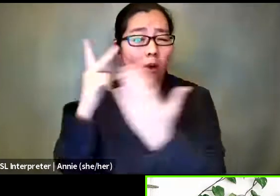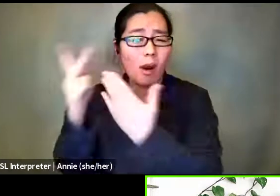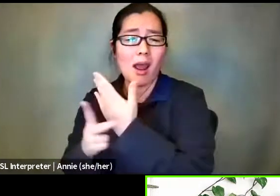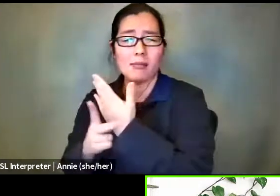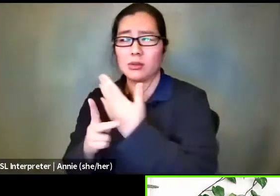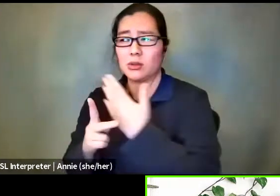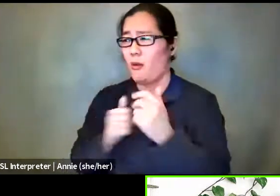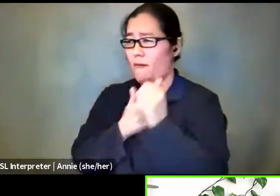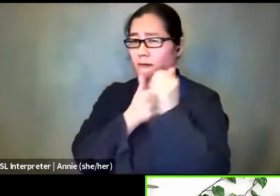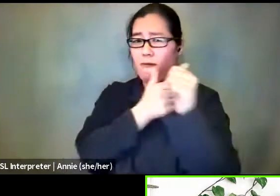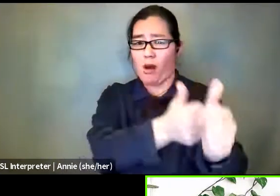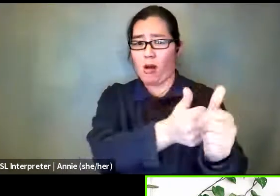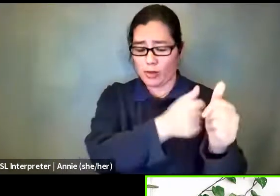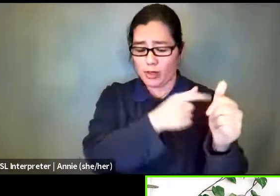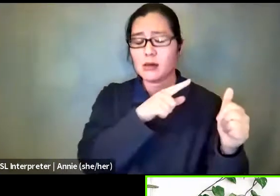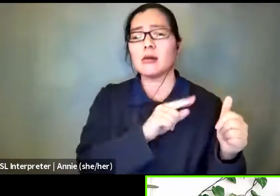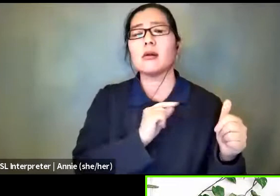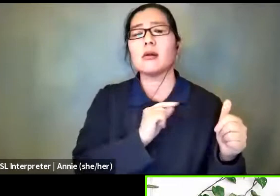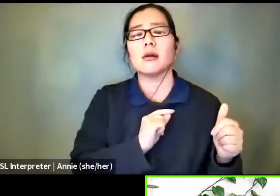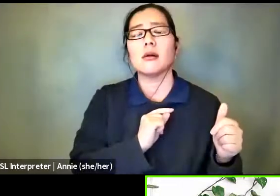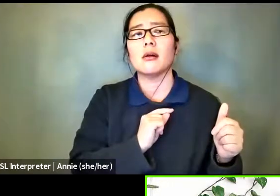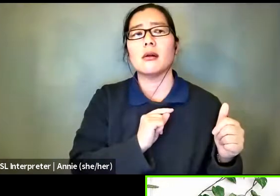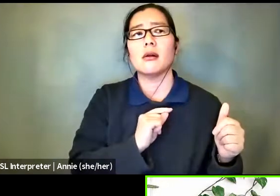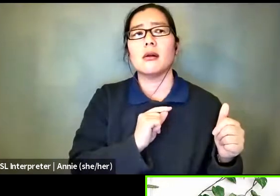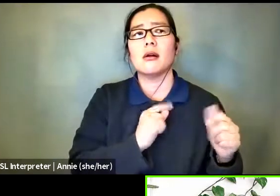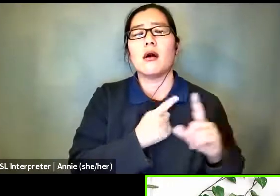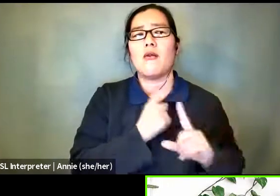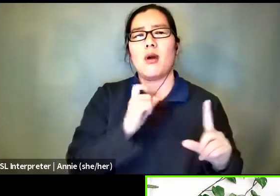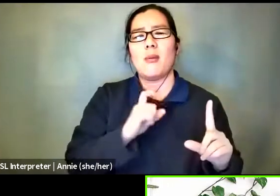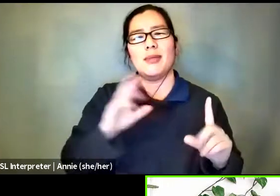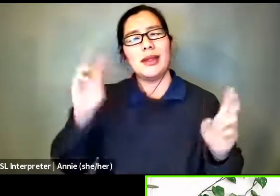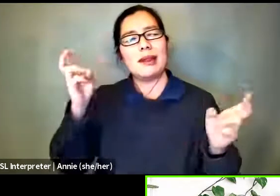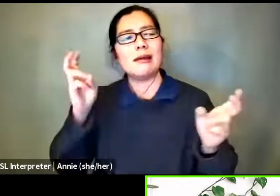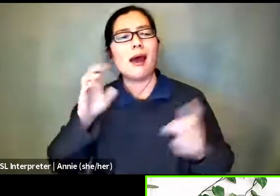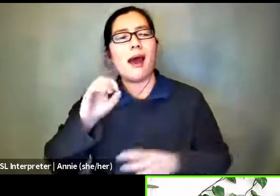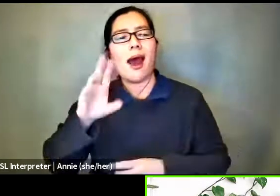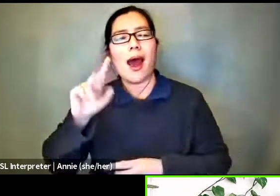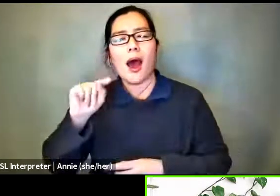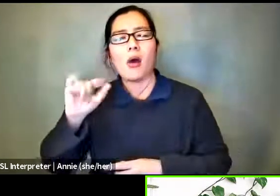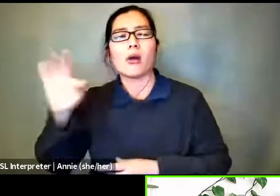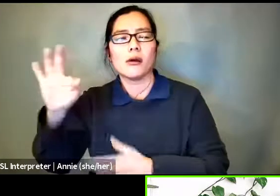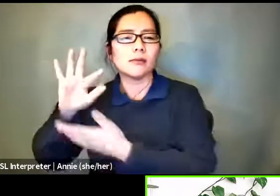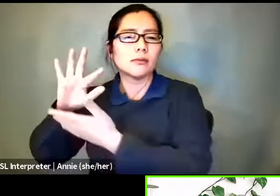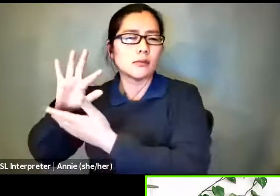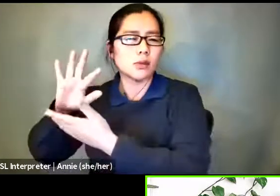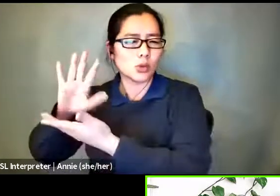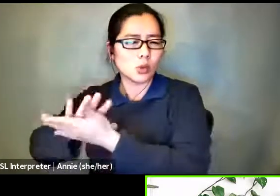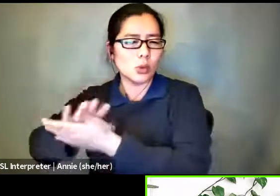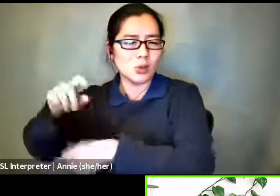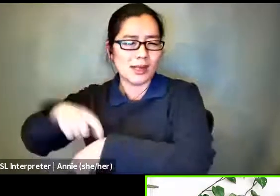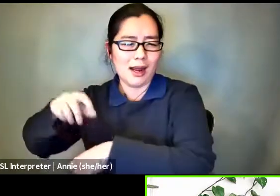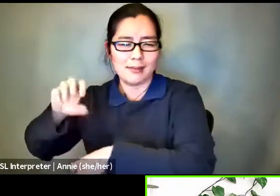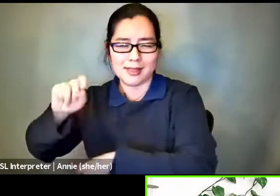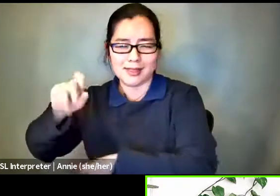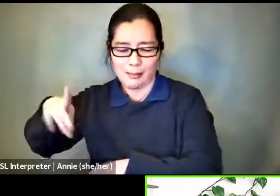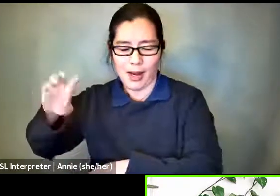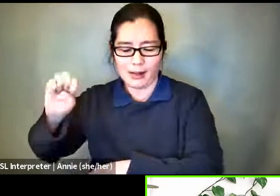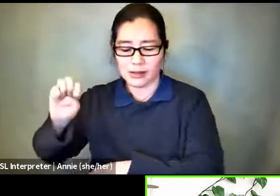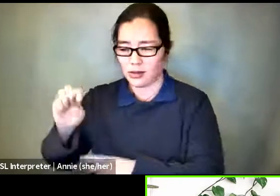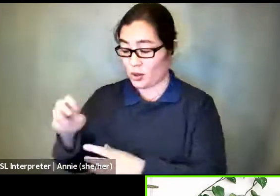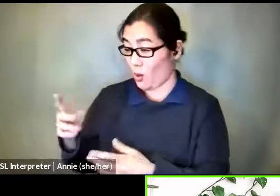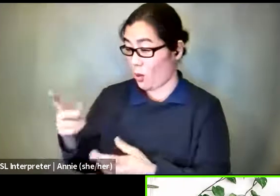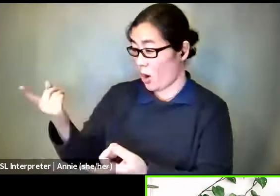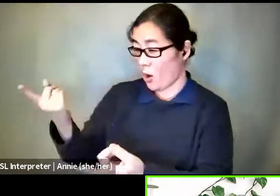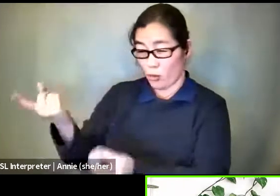off of came from the out of school time space. So for example, the literature on engaging girls of color in